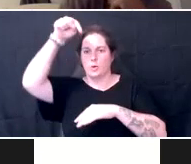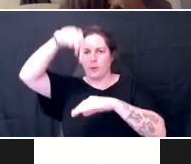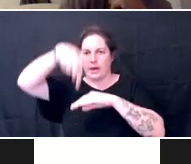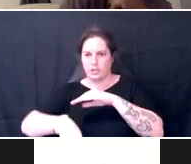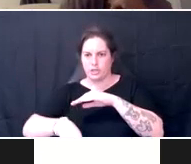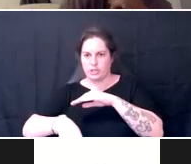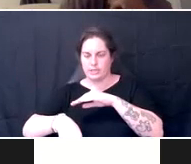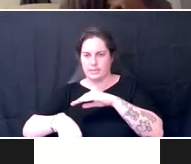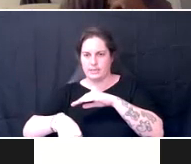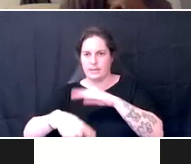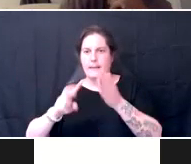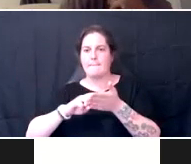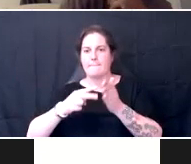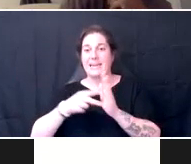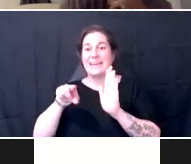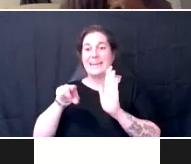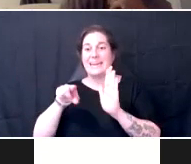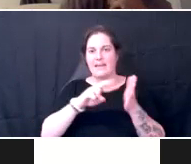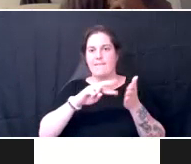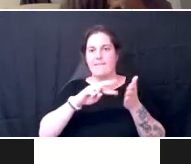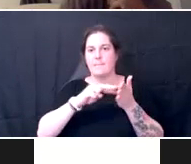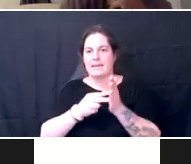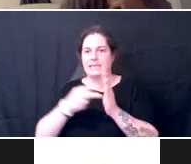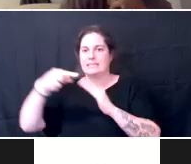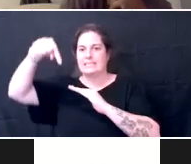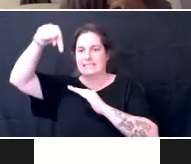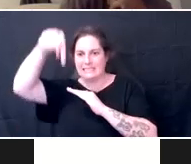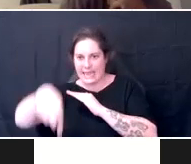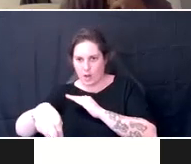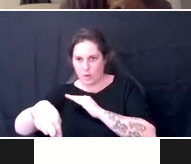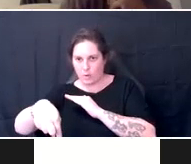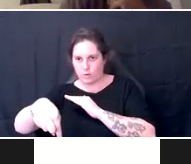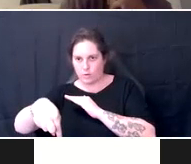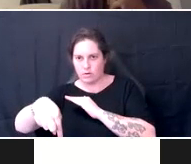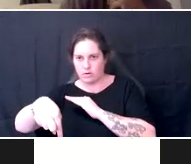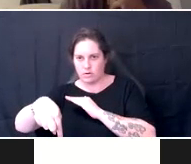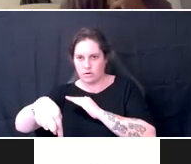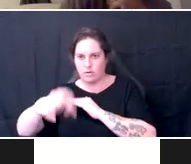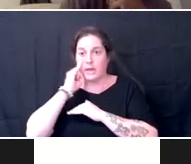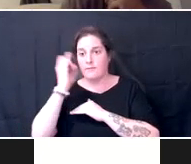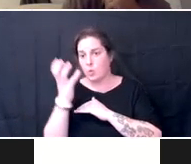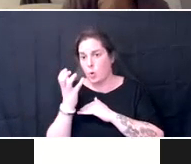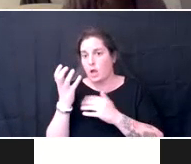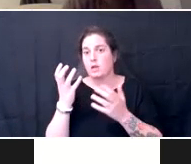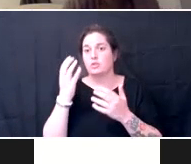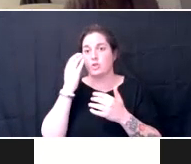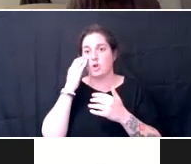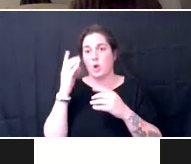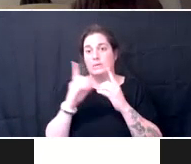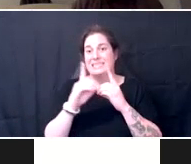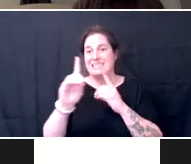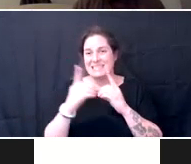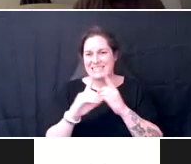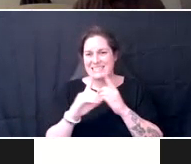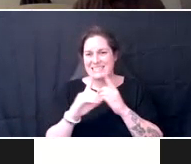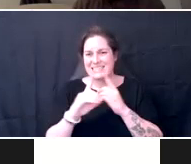down. So if we want to know how far it will fall, you can simply say 33.12